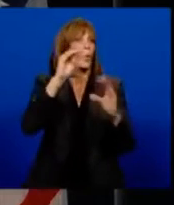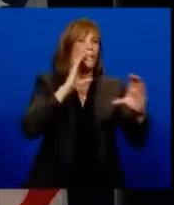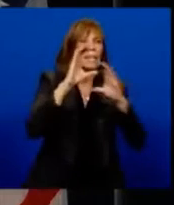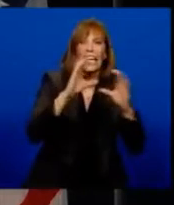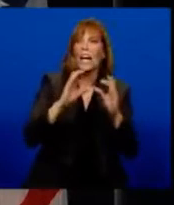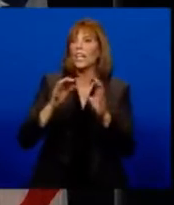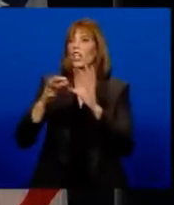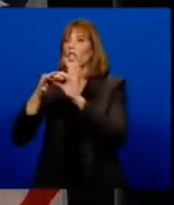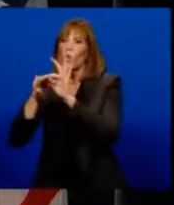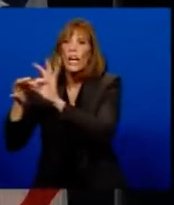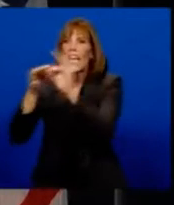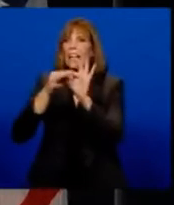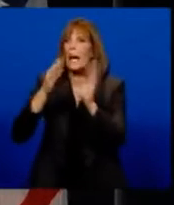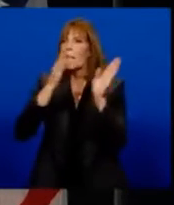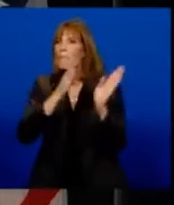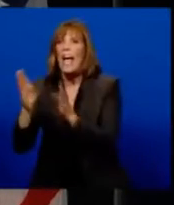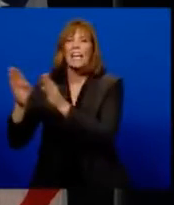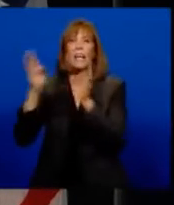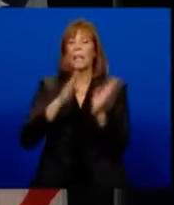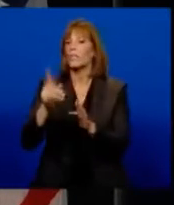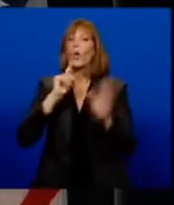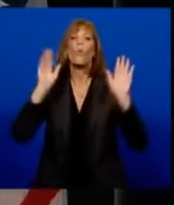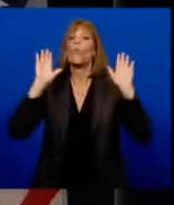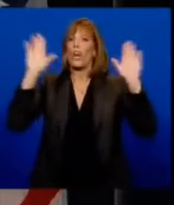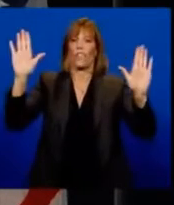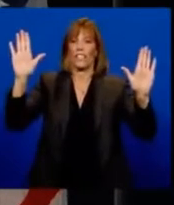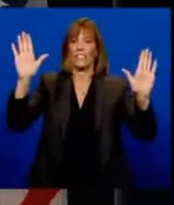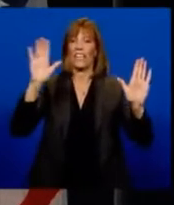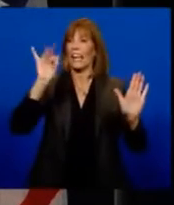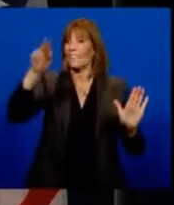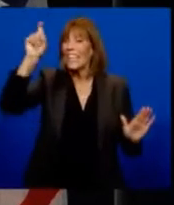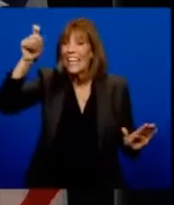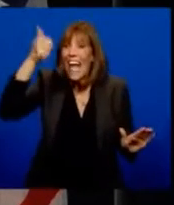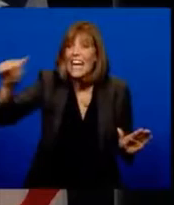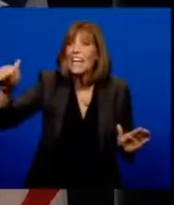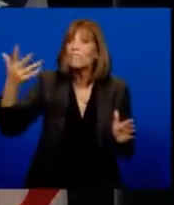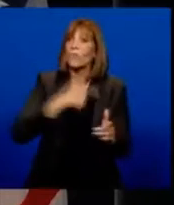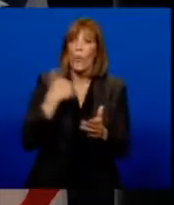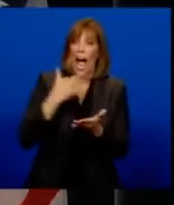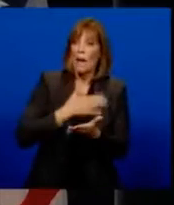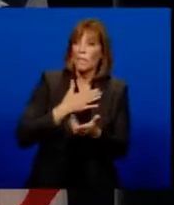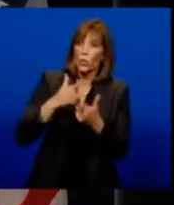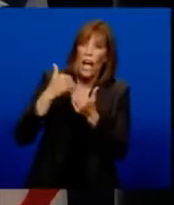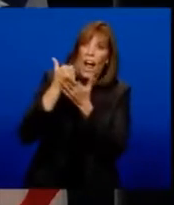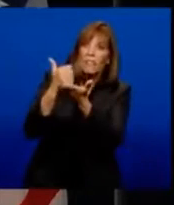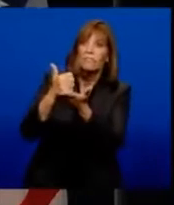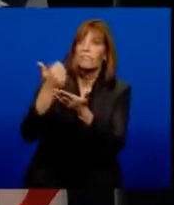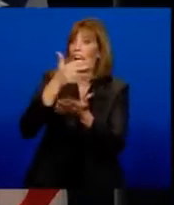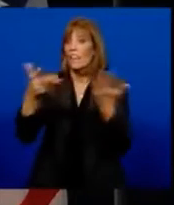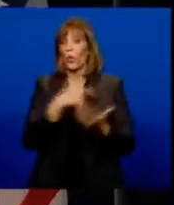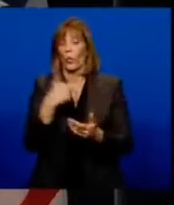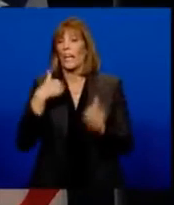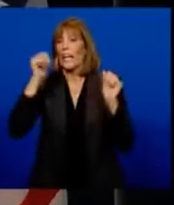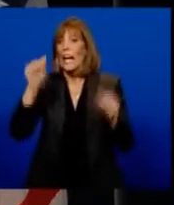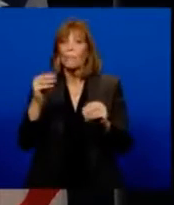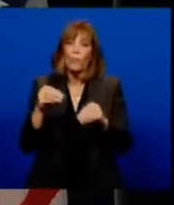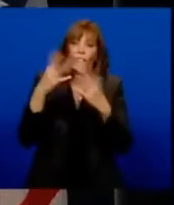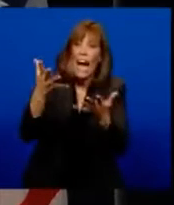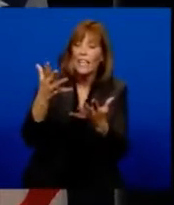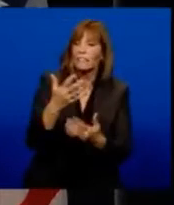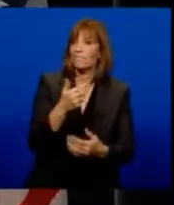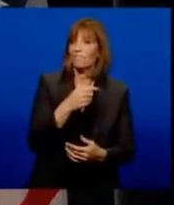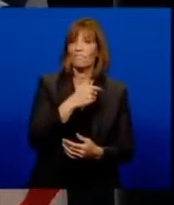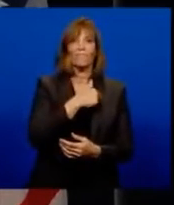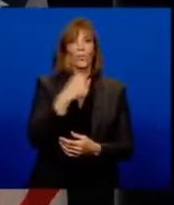and coordination has been exceptional, asking if they need anything, is there anything that we can provide, and